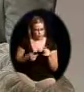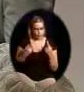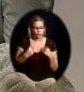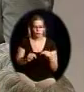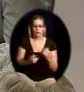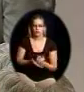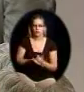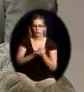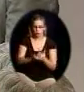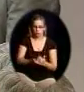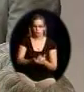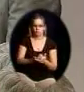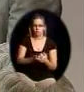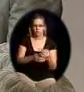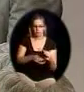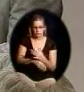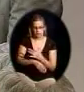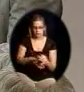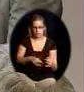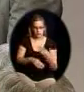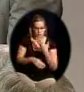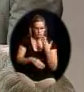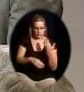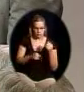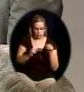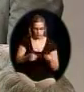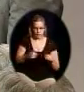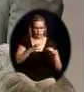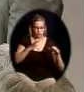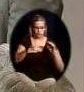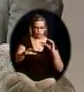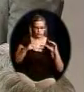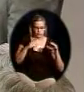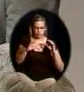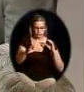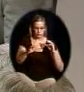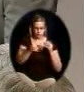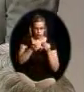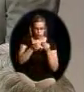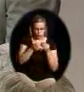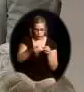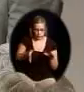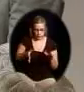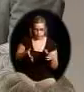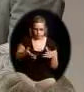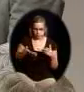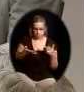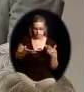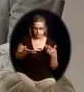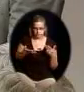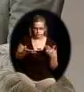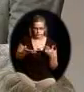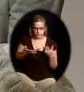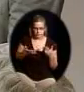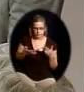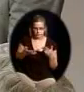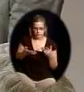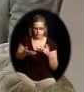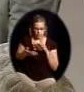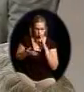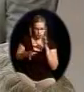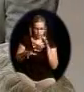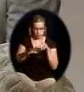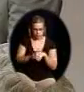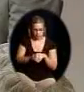trying to help facilitate to a certain degree that communication without, being necessarily